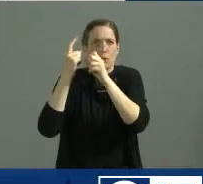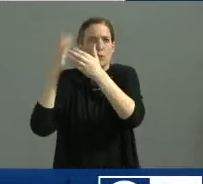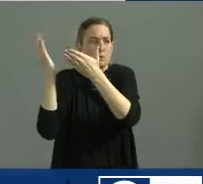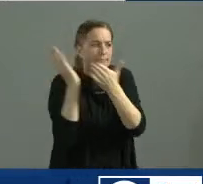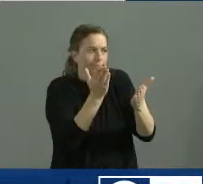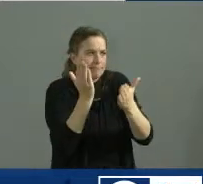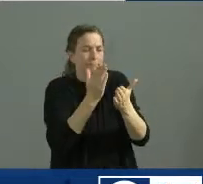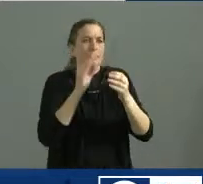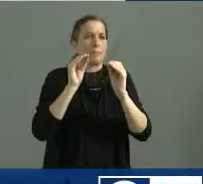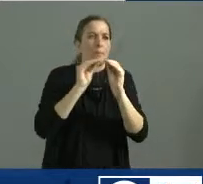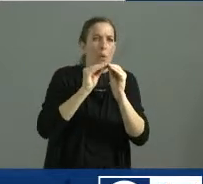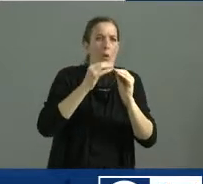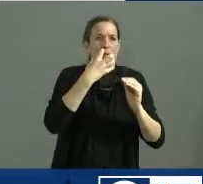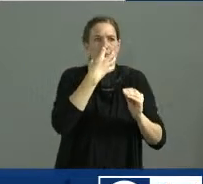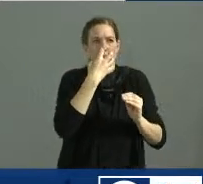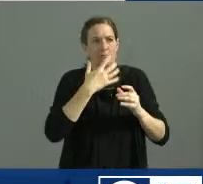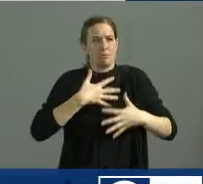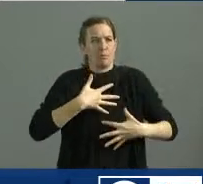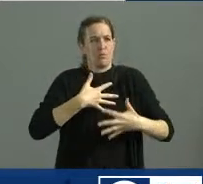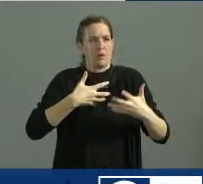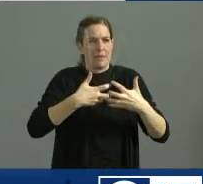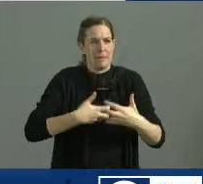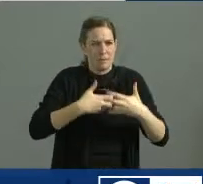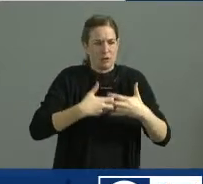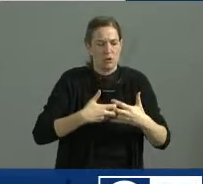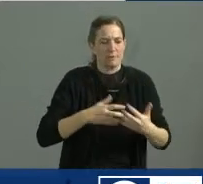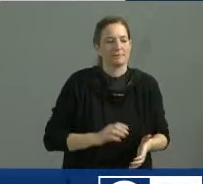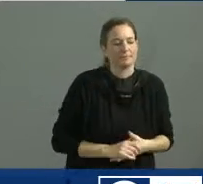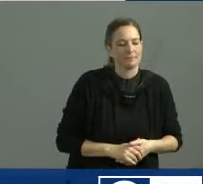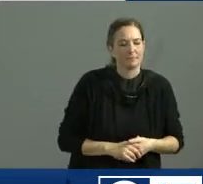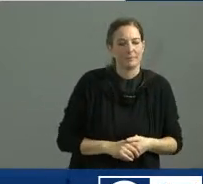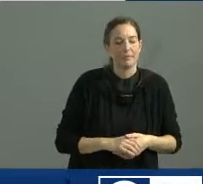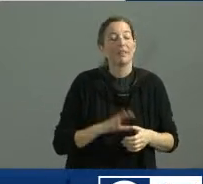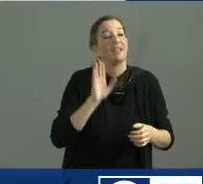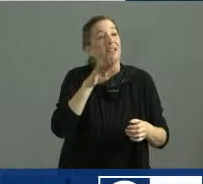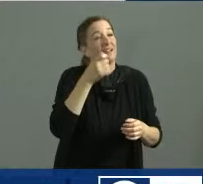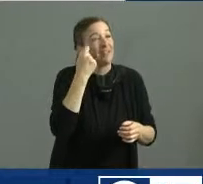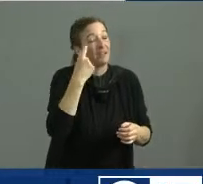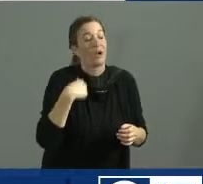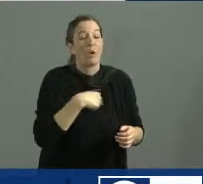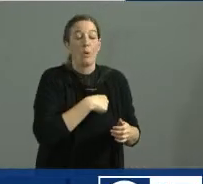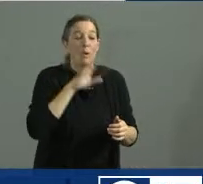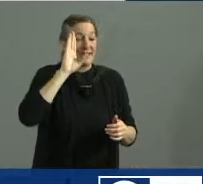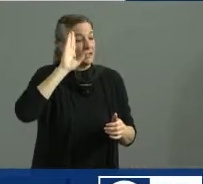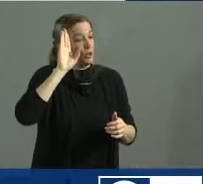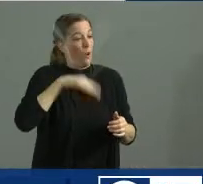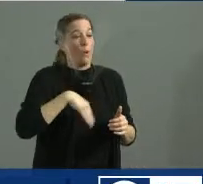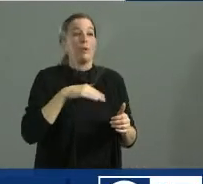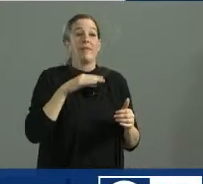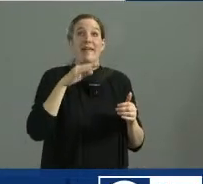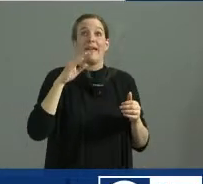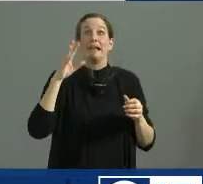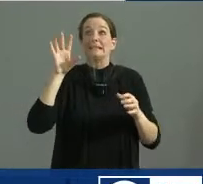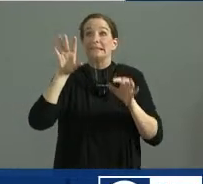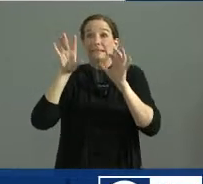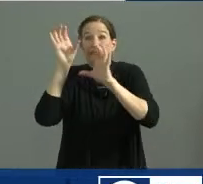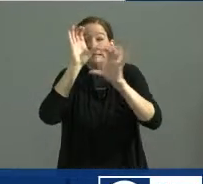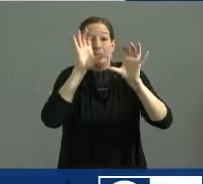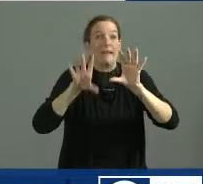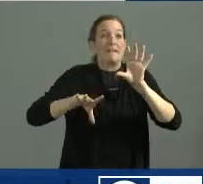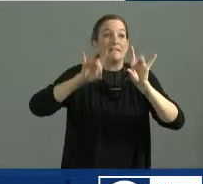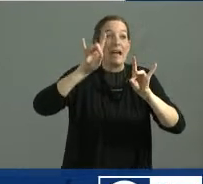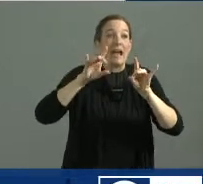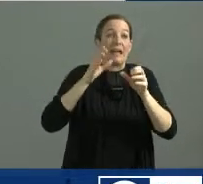and trying to staff up a full hospital we know would be difficult, but it is an option. It's still an option as we move